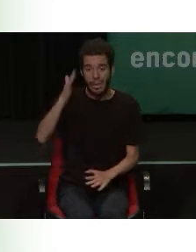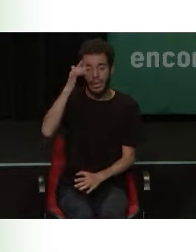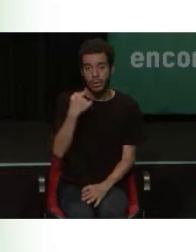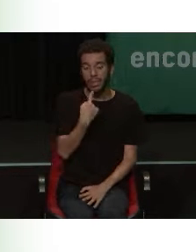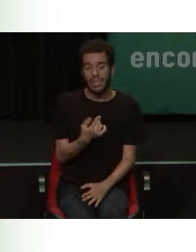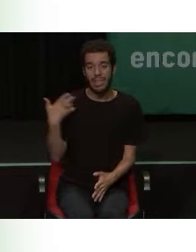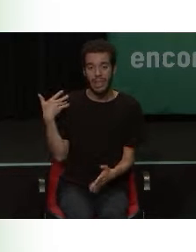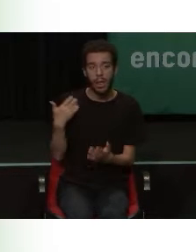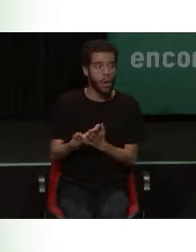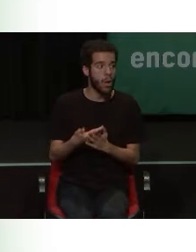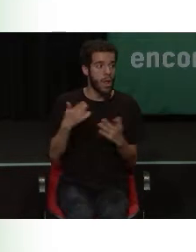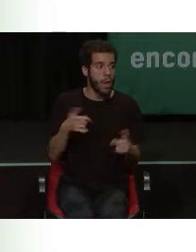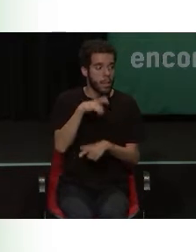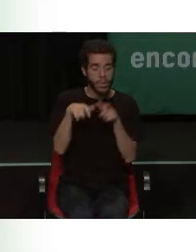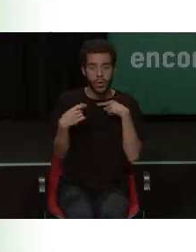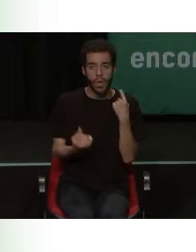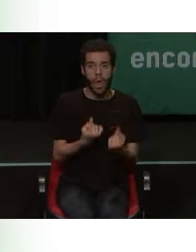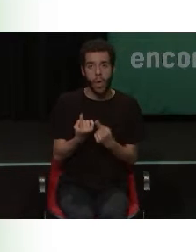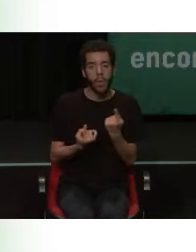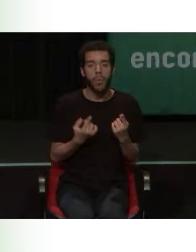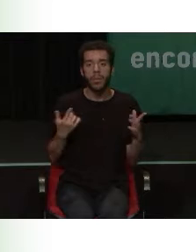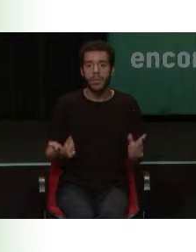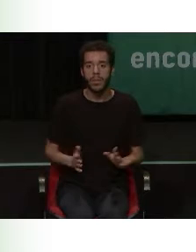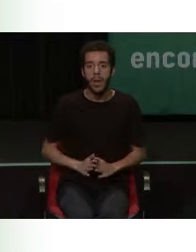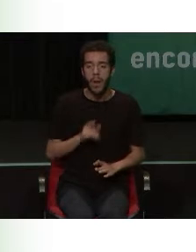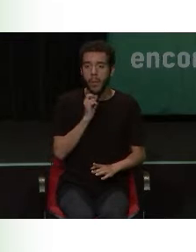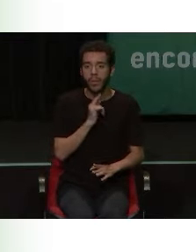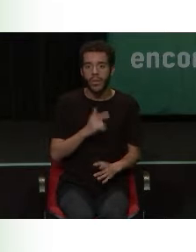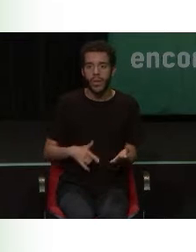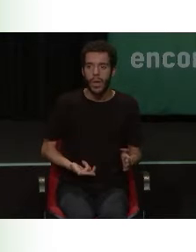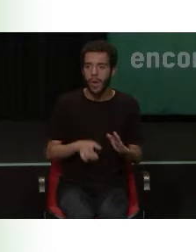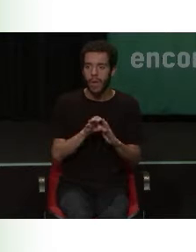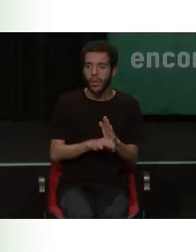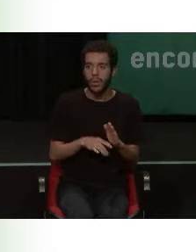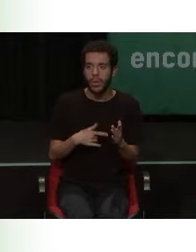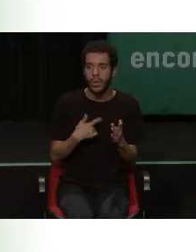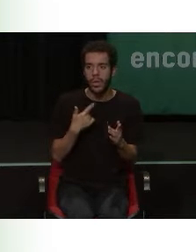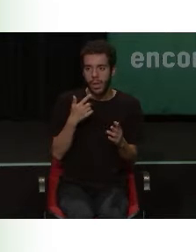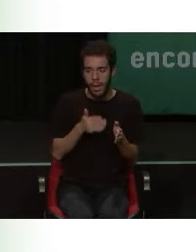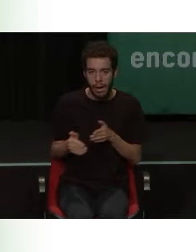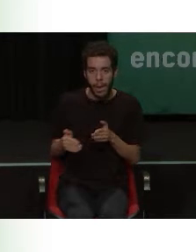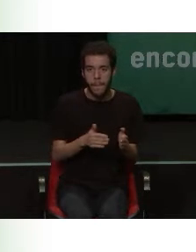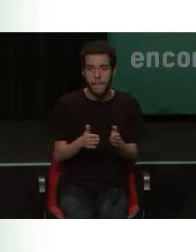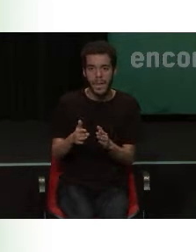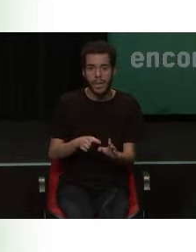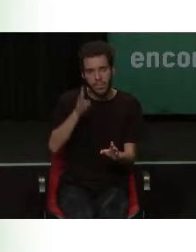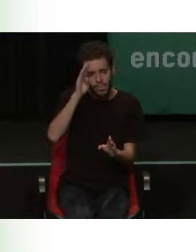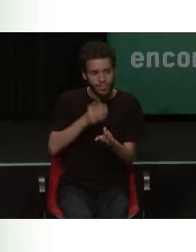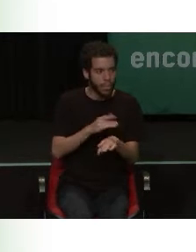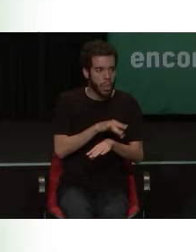in light of this theory, some people who think that they